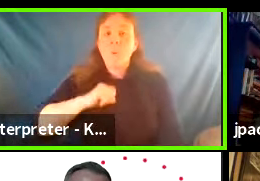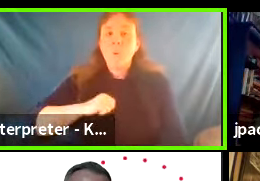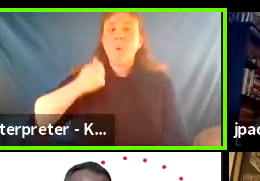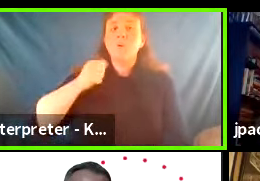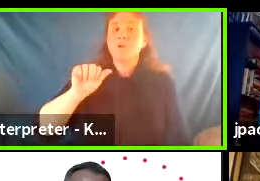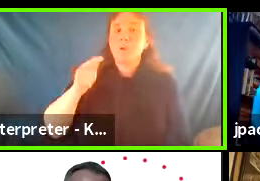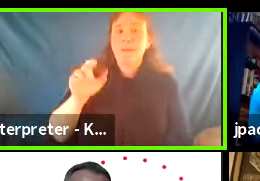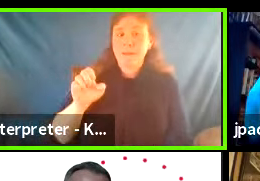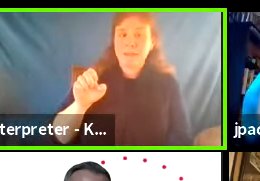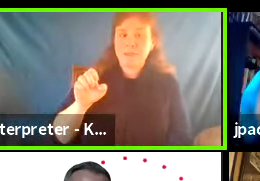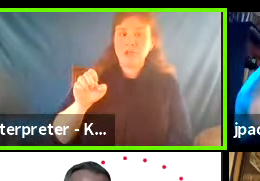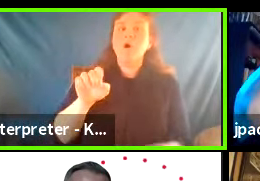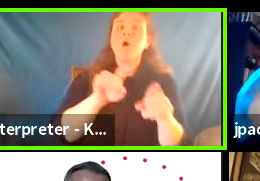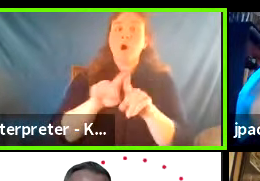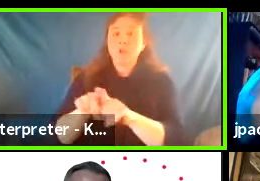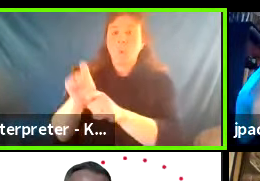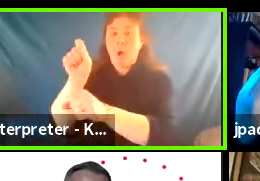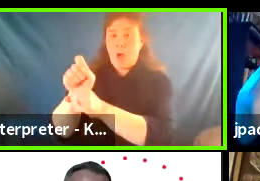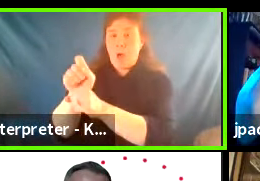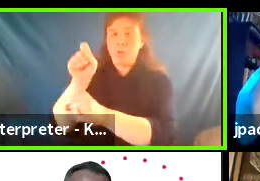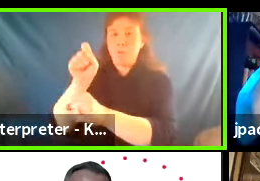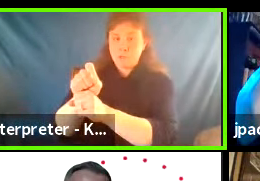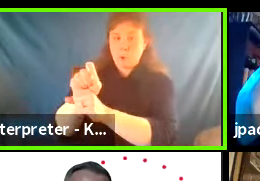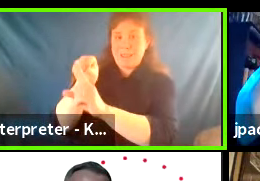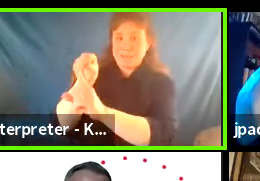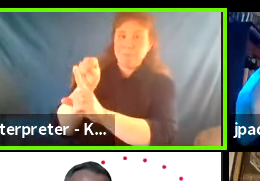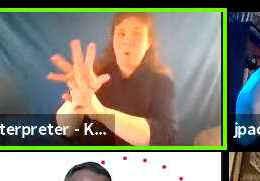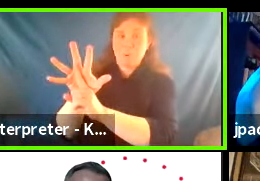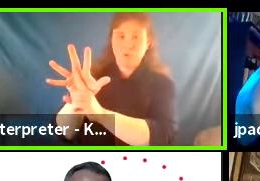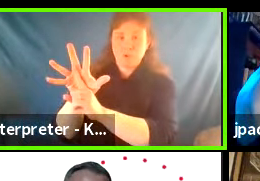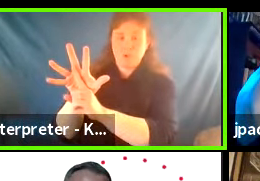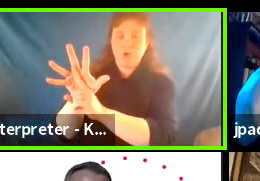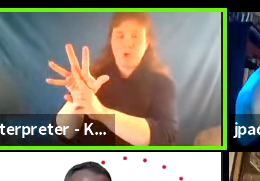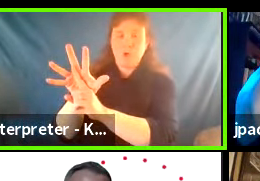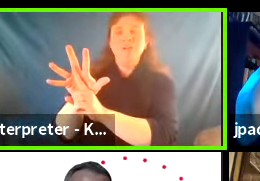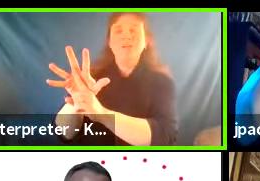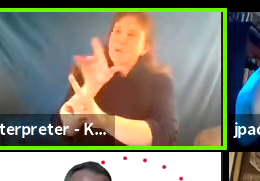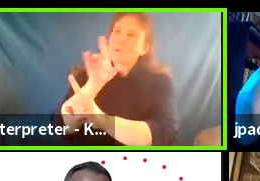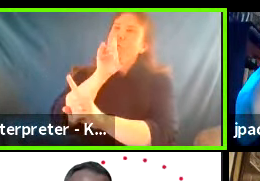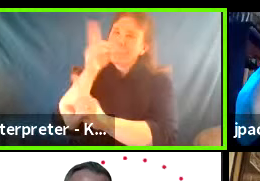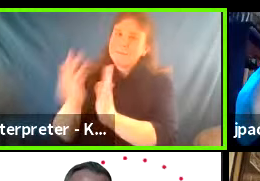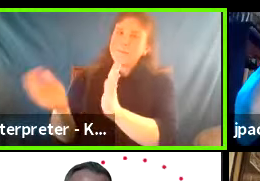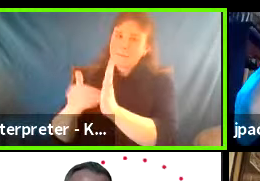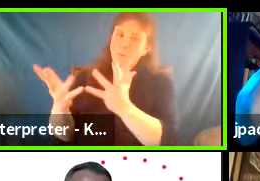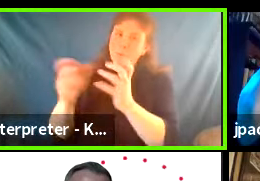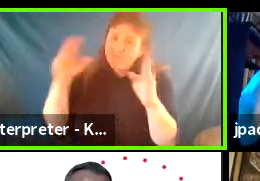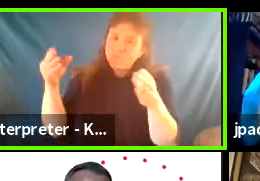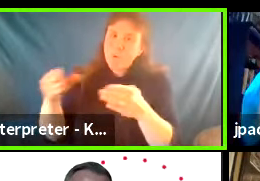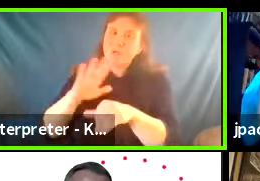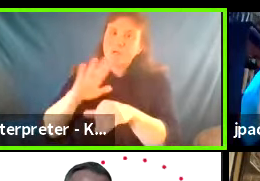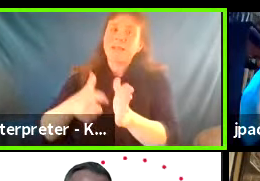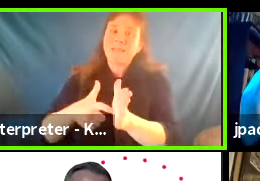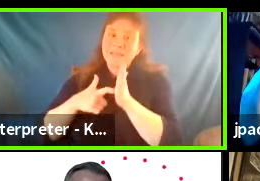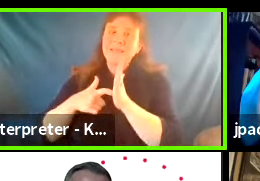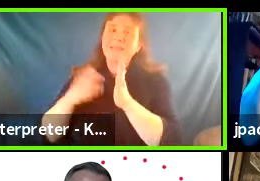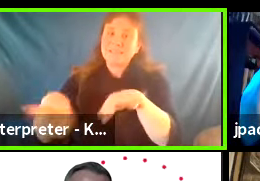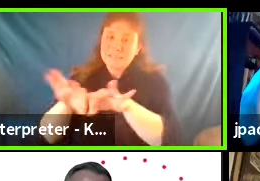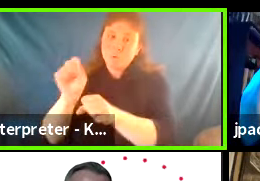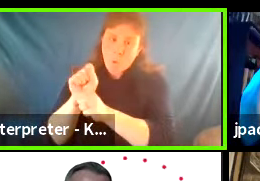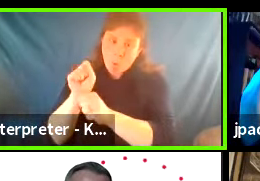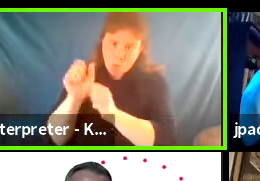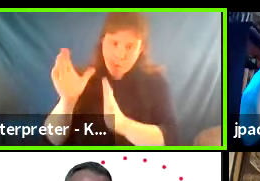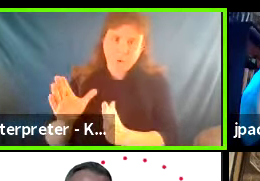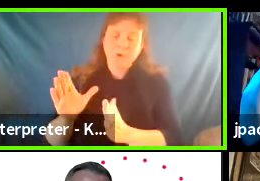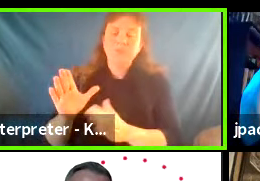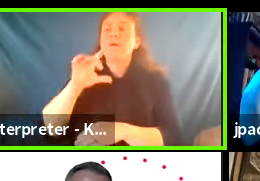the highest, but also occupational exposure, so that we do want to make sure we're prioritizing, to your point again, essential workers over 65,